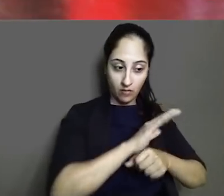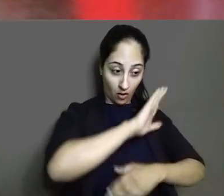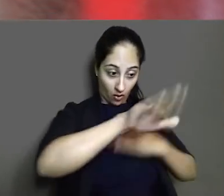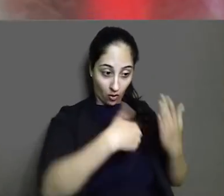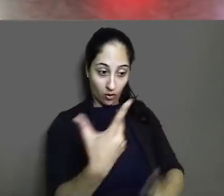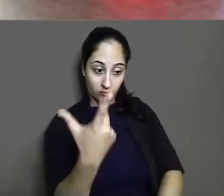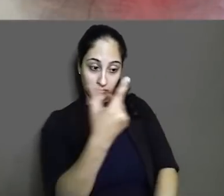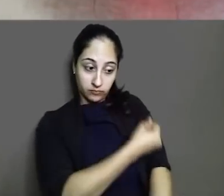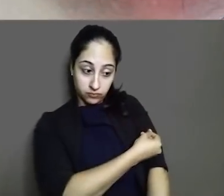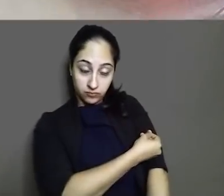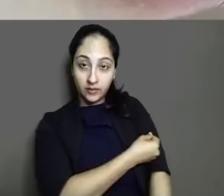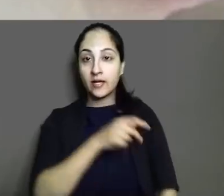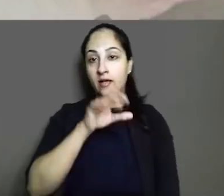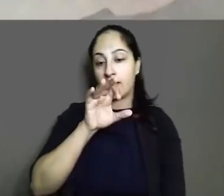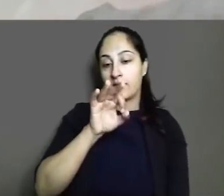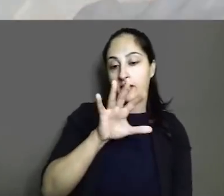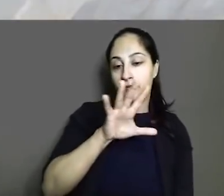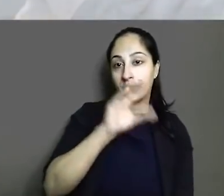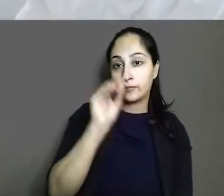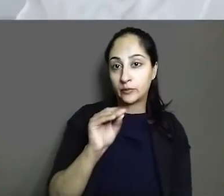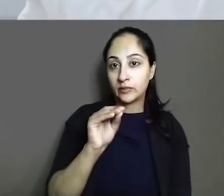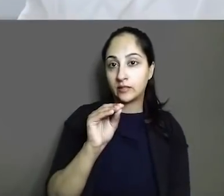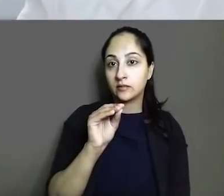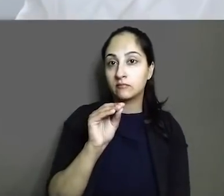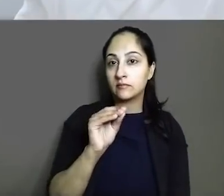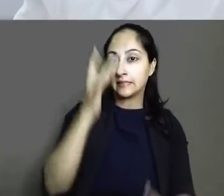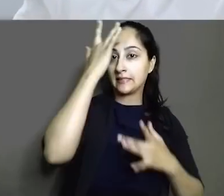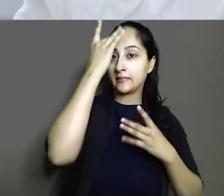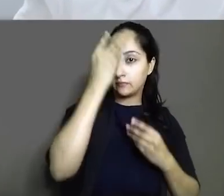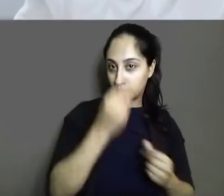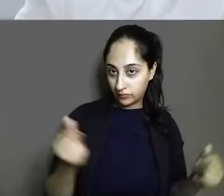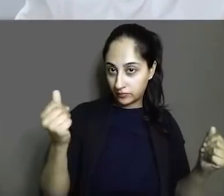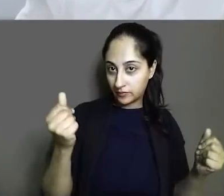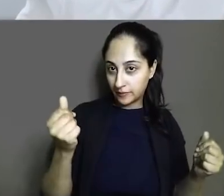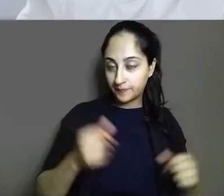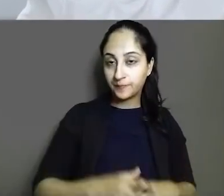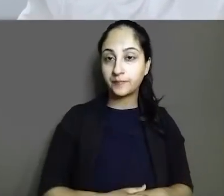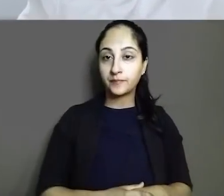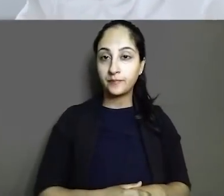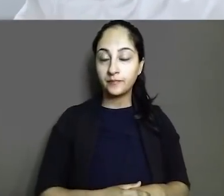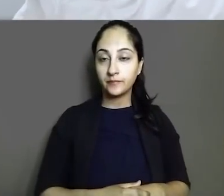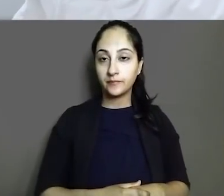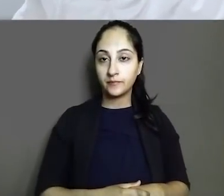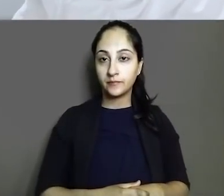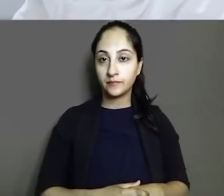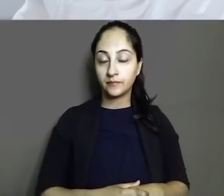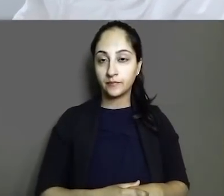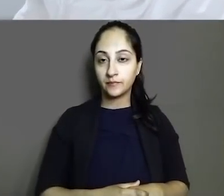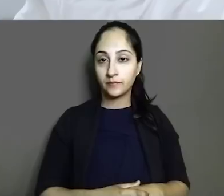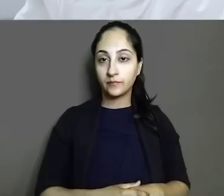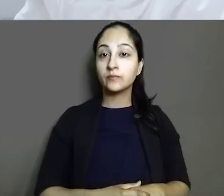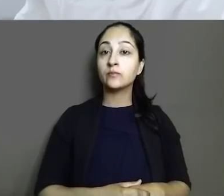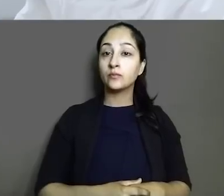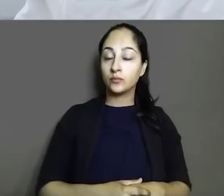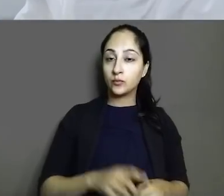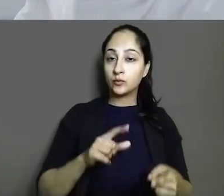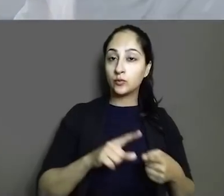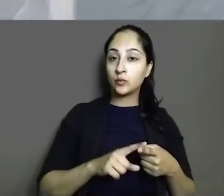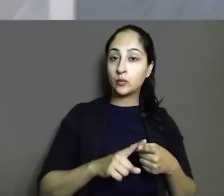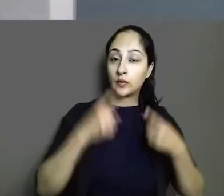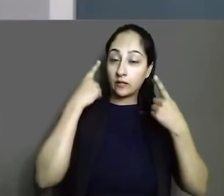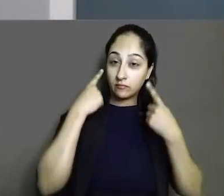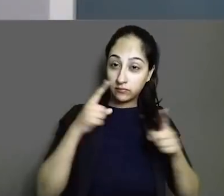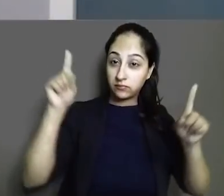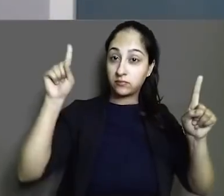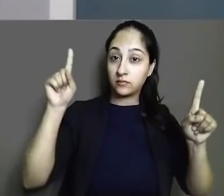means that they're also really easy to change to make them effective against variants or changes in the virus. But the disadvantage is that they